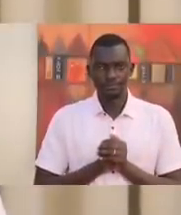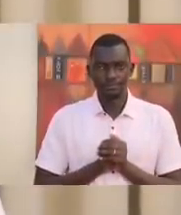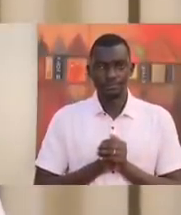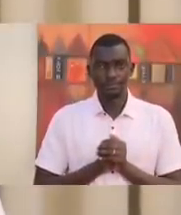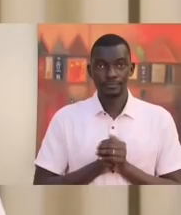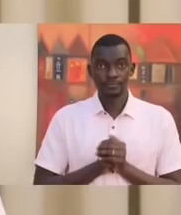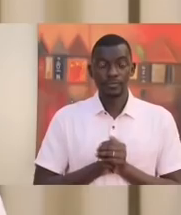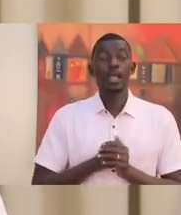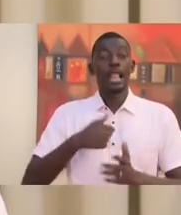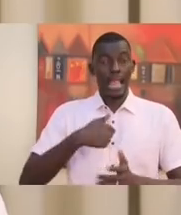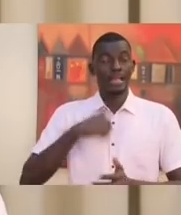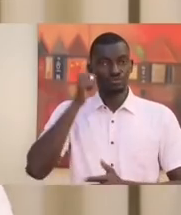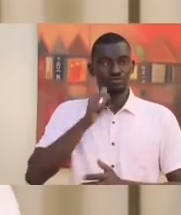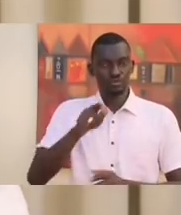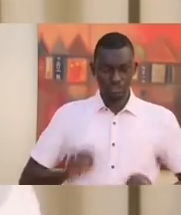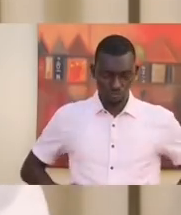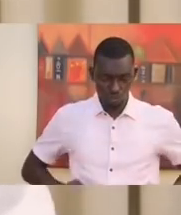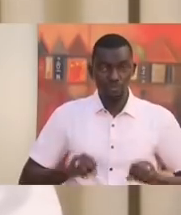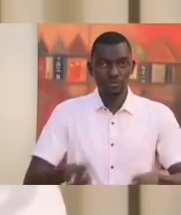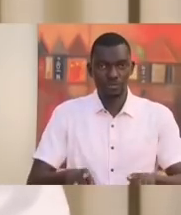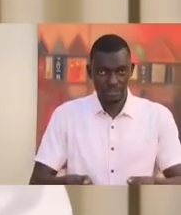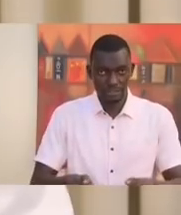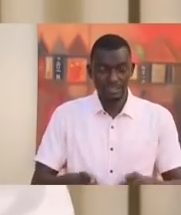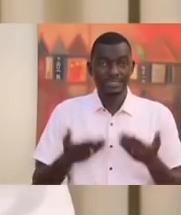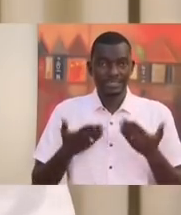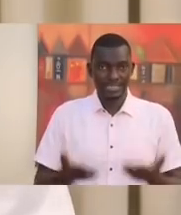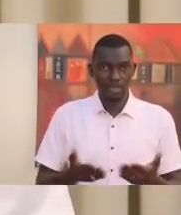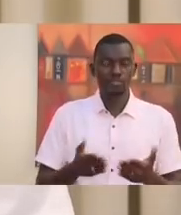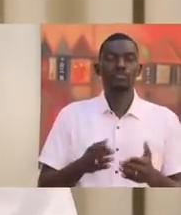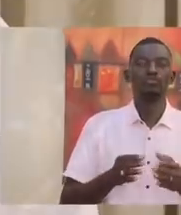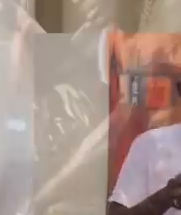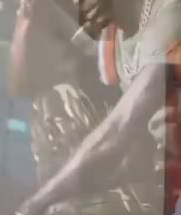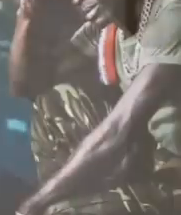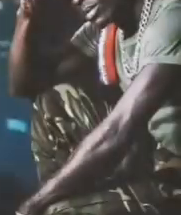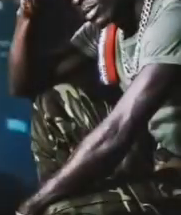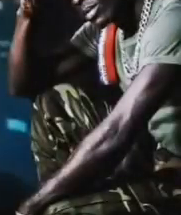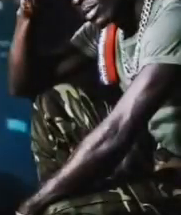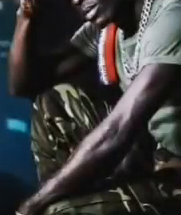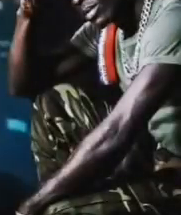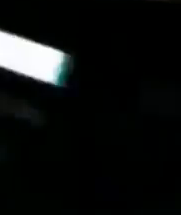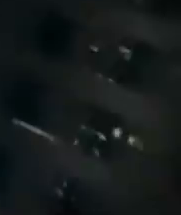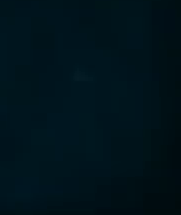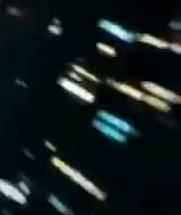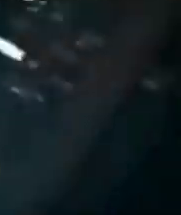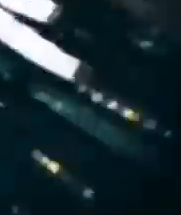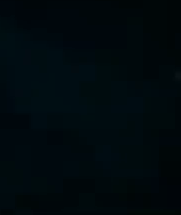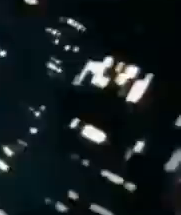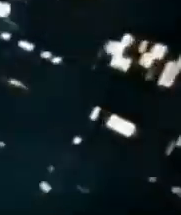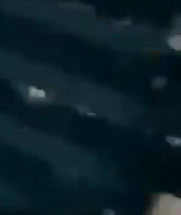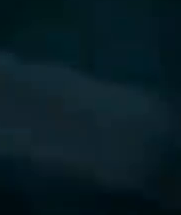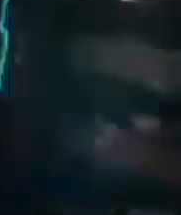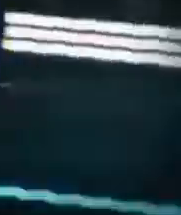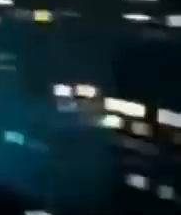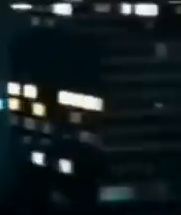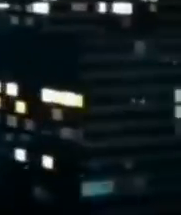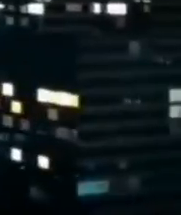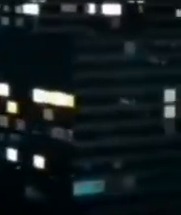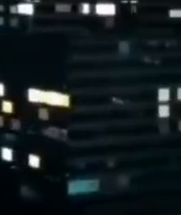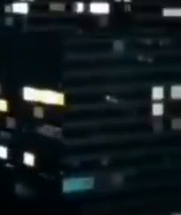kang kakuolbe tenkundi folo puruka coronavirus trofa Gambia Banko kang.